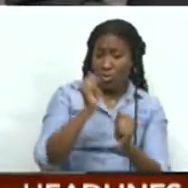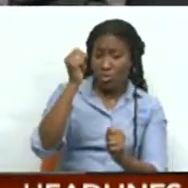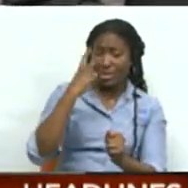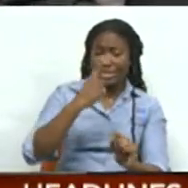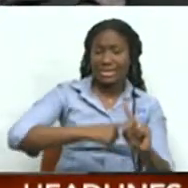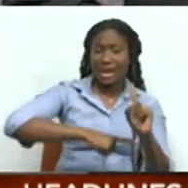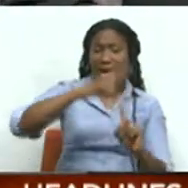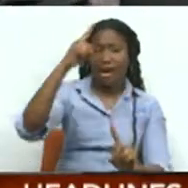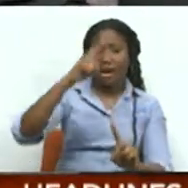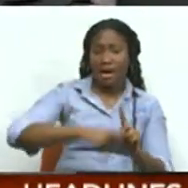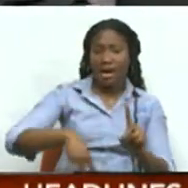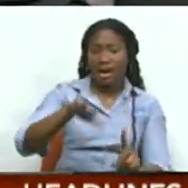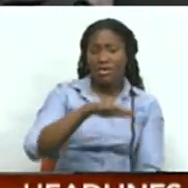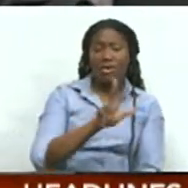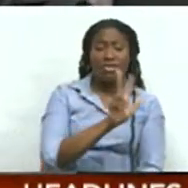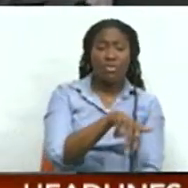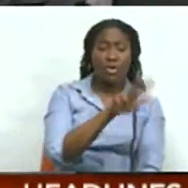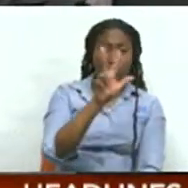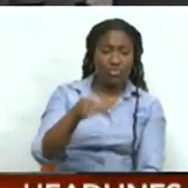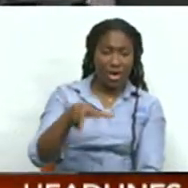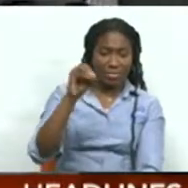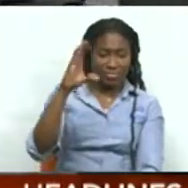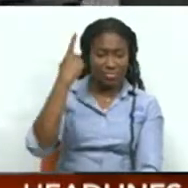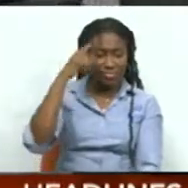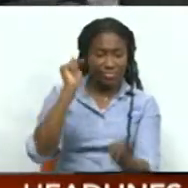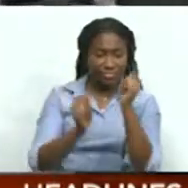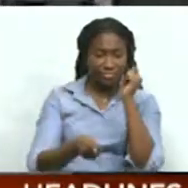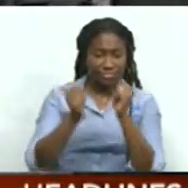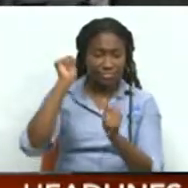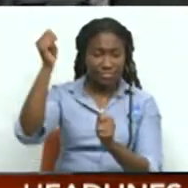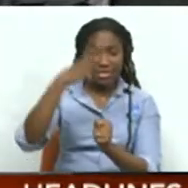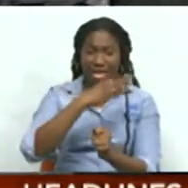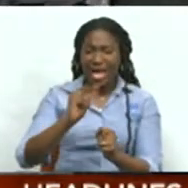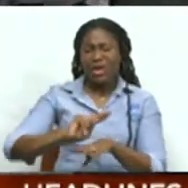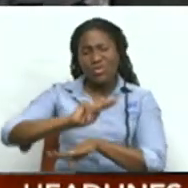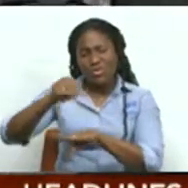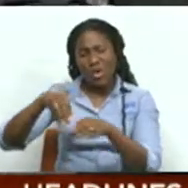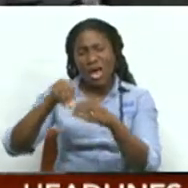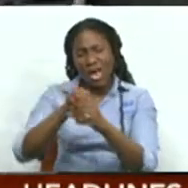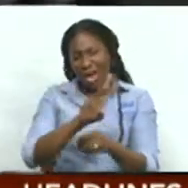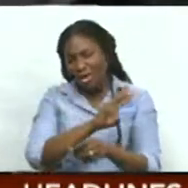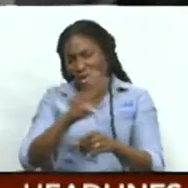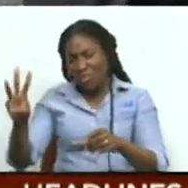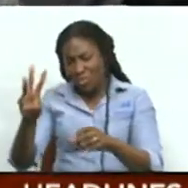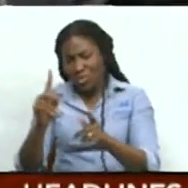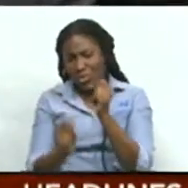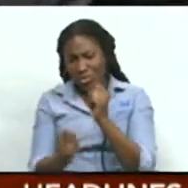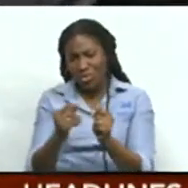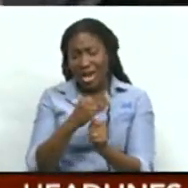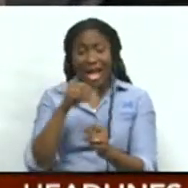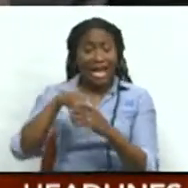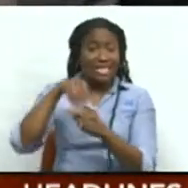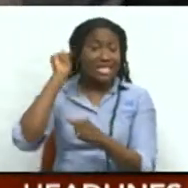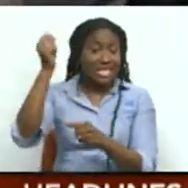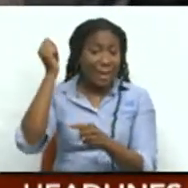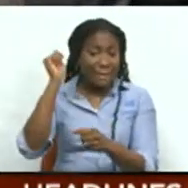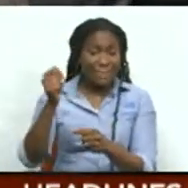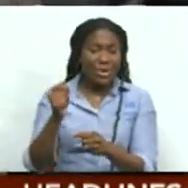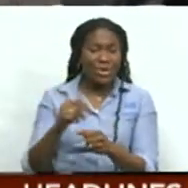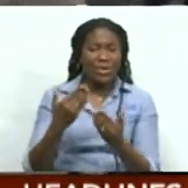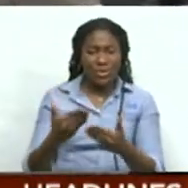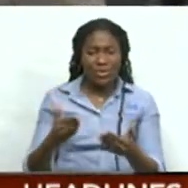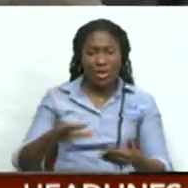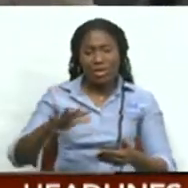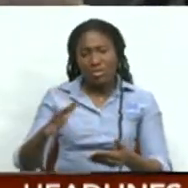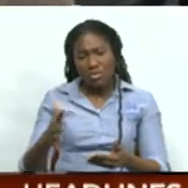get up to around 33 degrees Celsius in Trinidad, warmer across western parts of the island. And in Tobago, things were relatively cooler, but we are